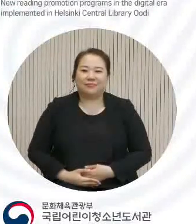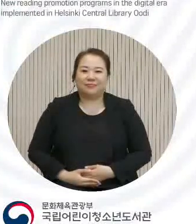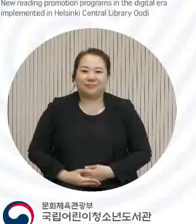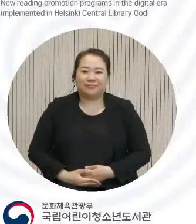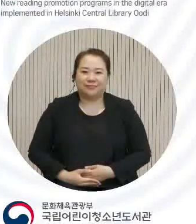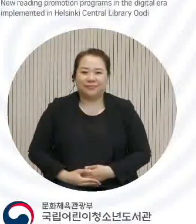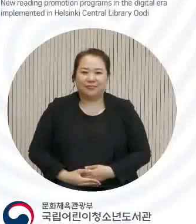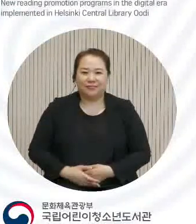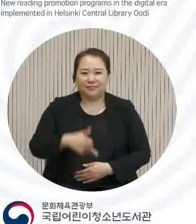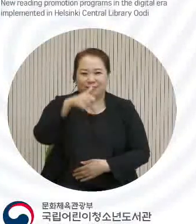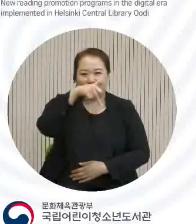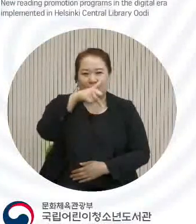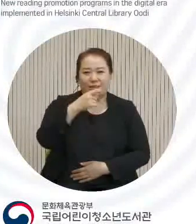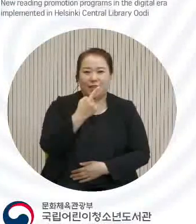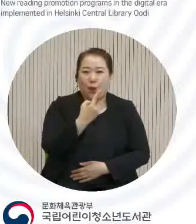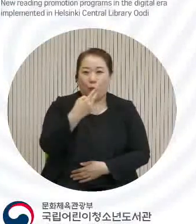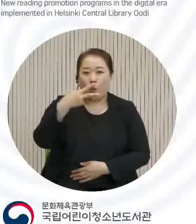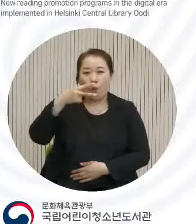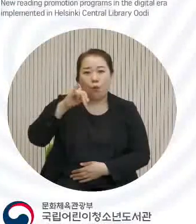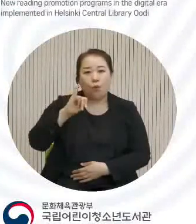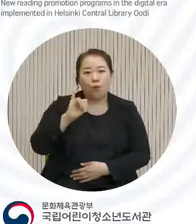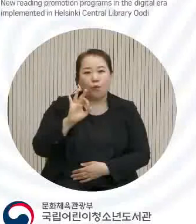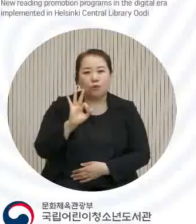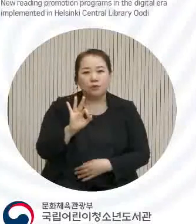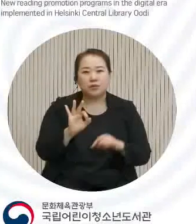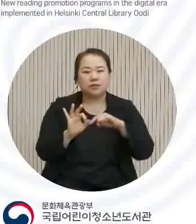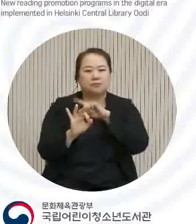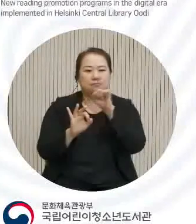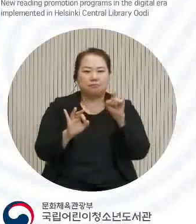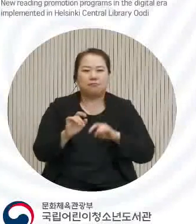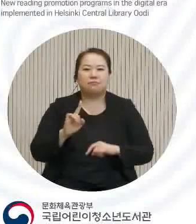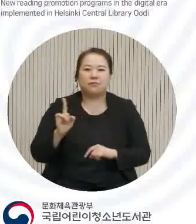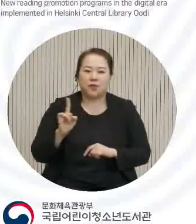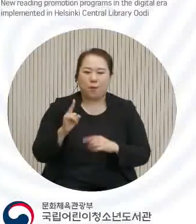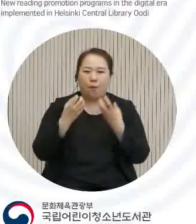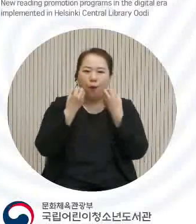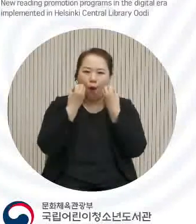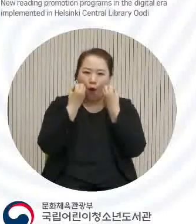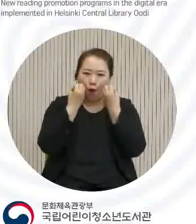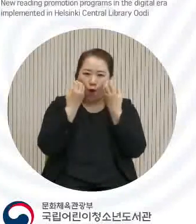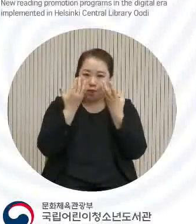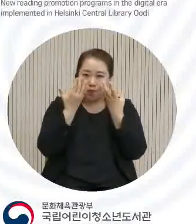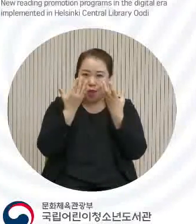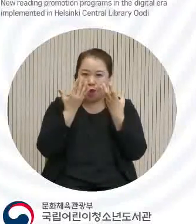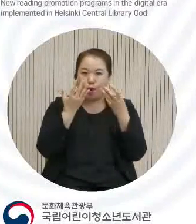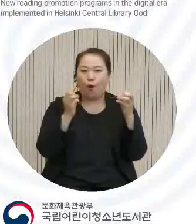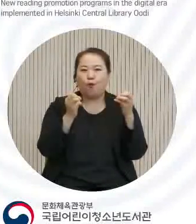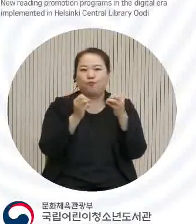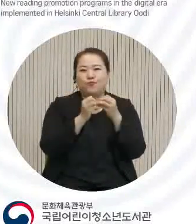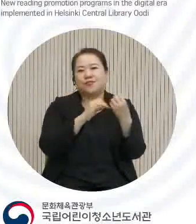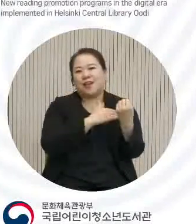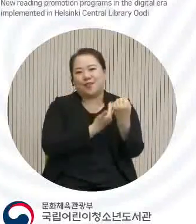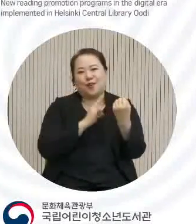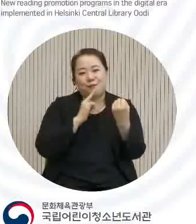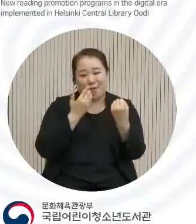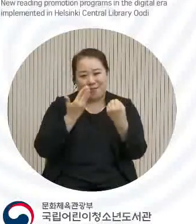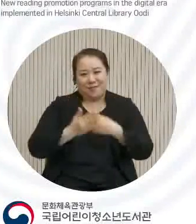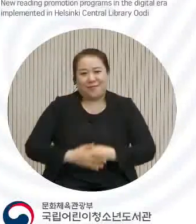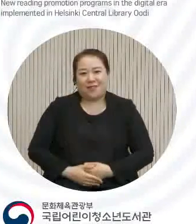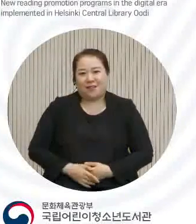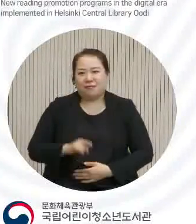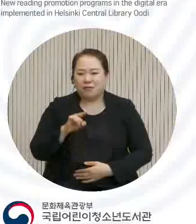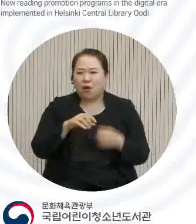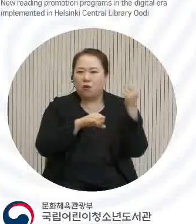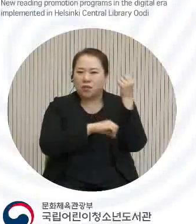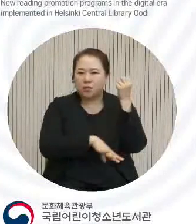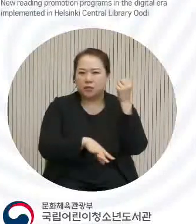Coding is new kind of literacy for a modern society, and learning basics on that is essential. In